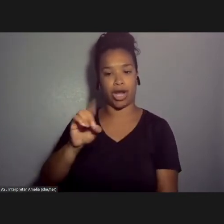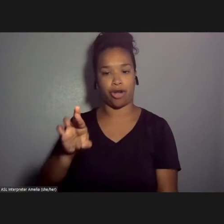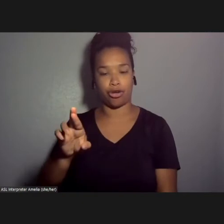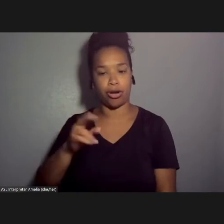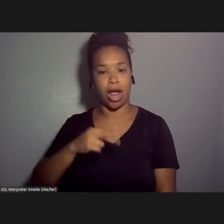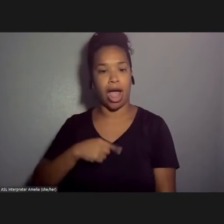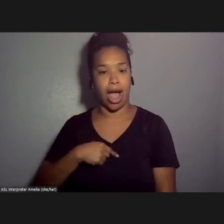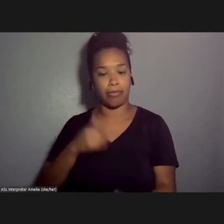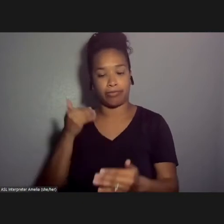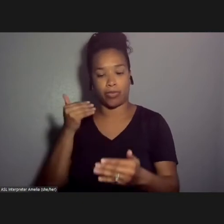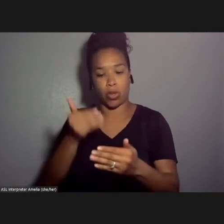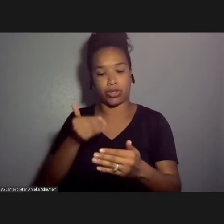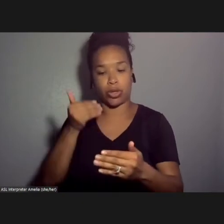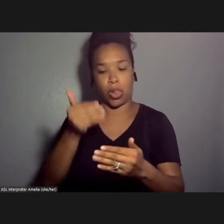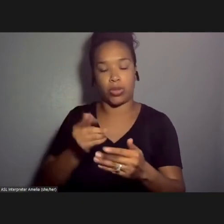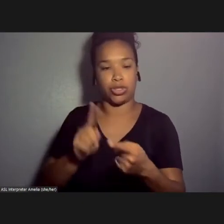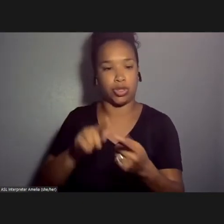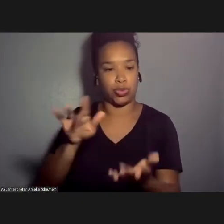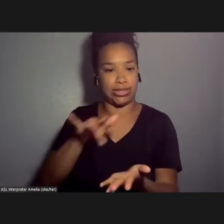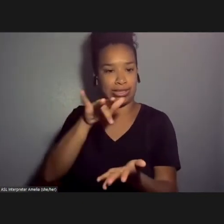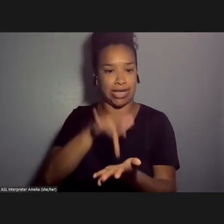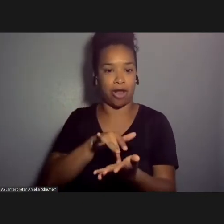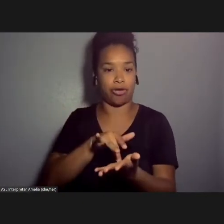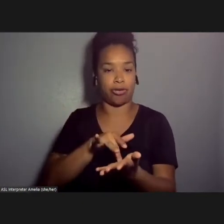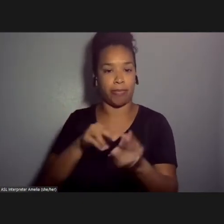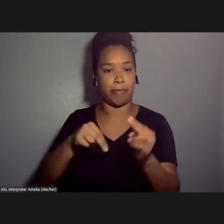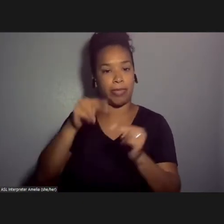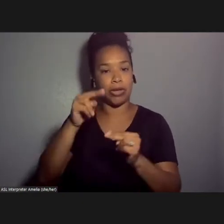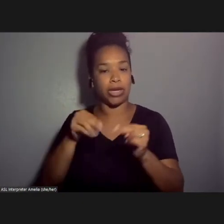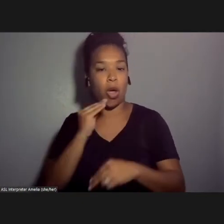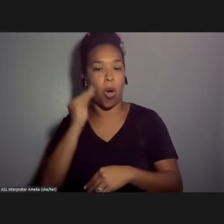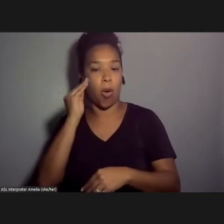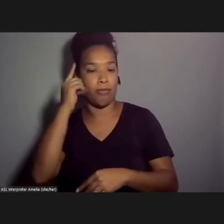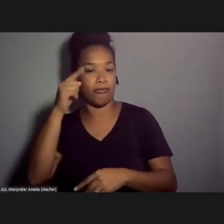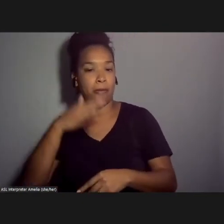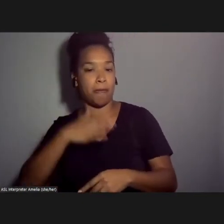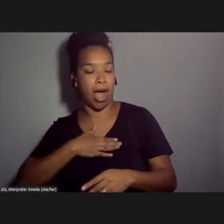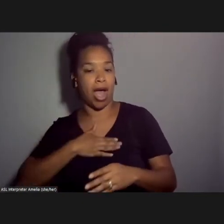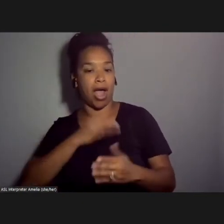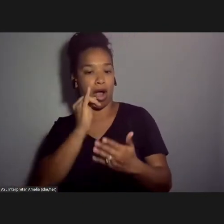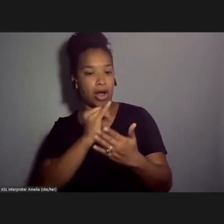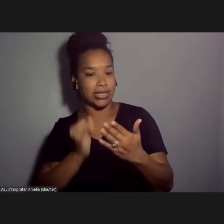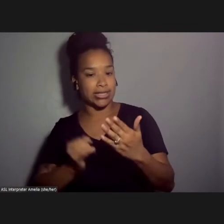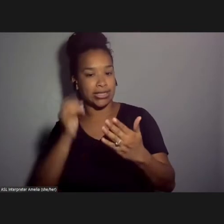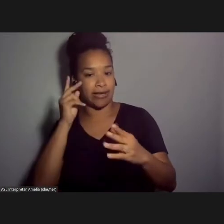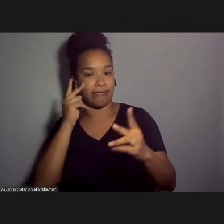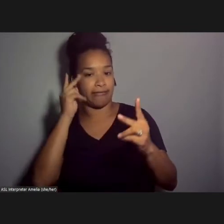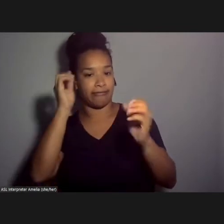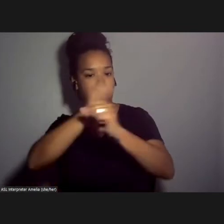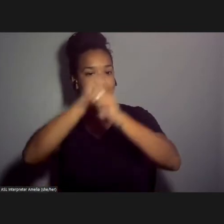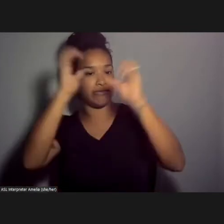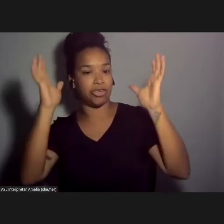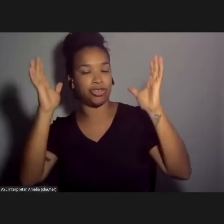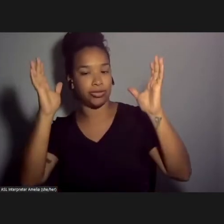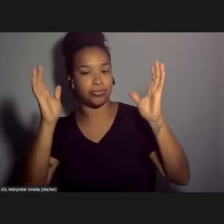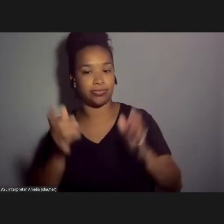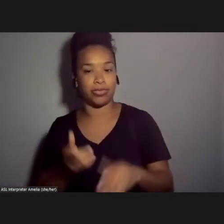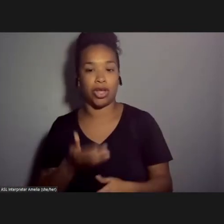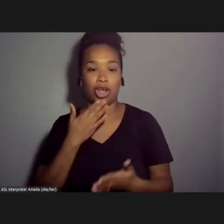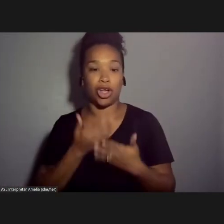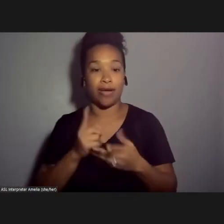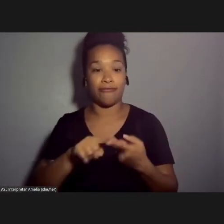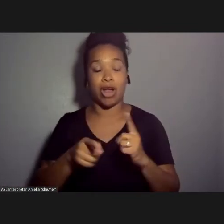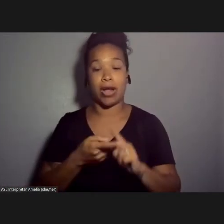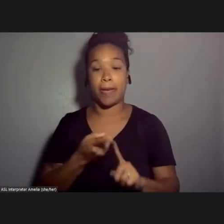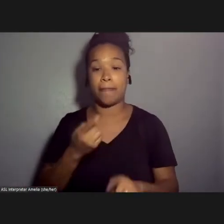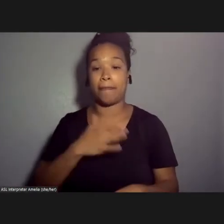to building a home for my artistic vision. A great friend of mine once said, "Our work